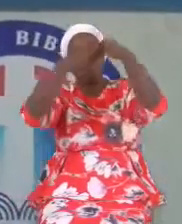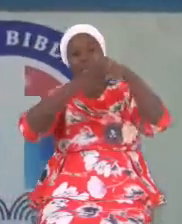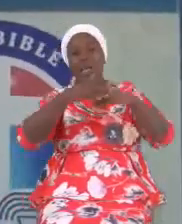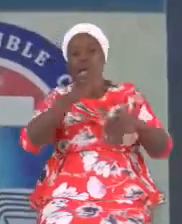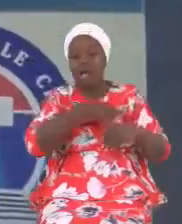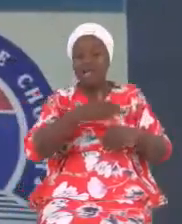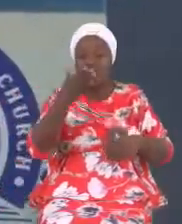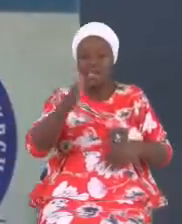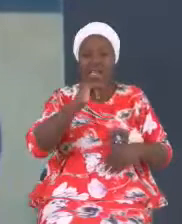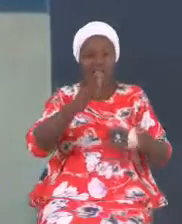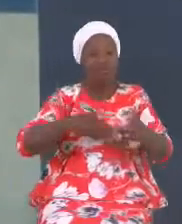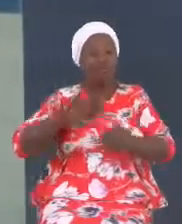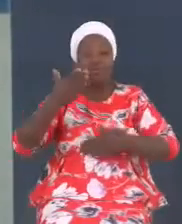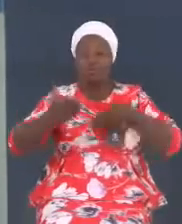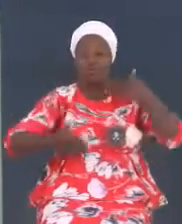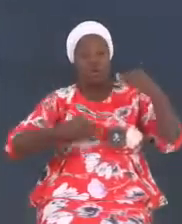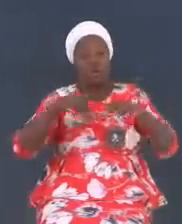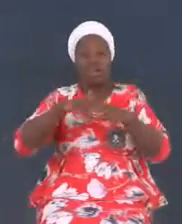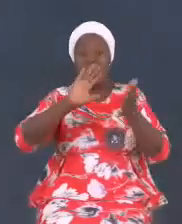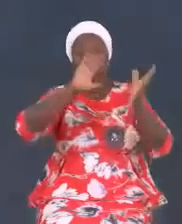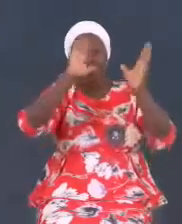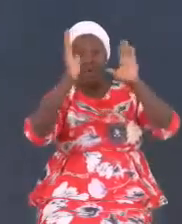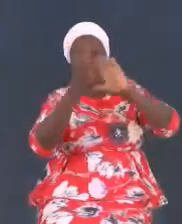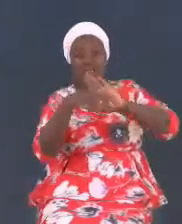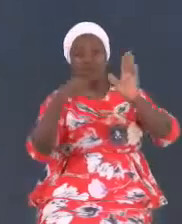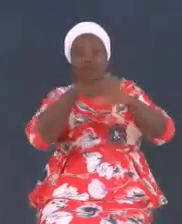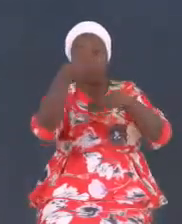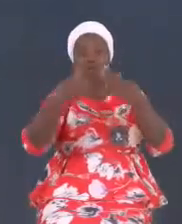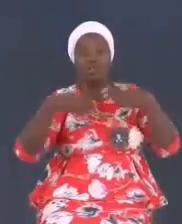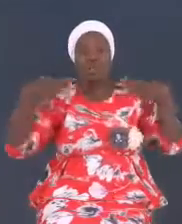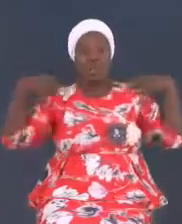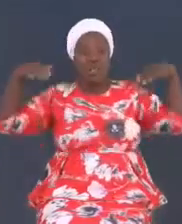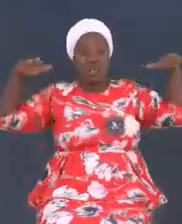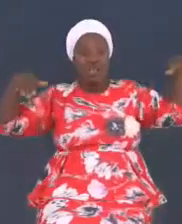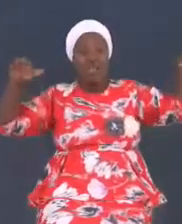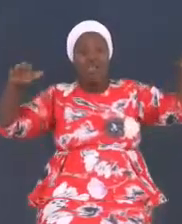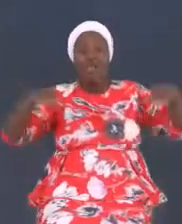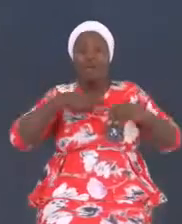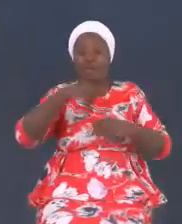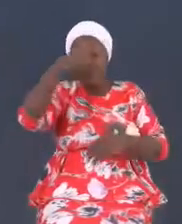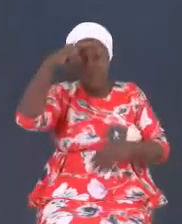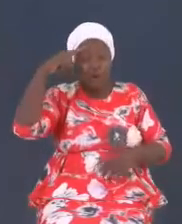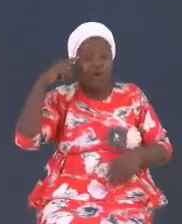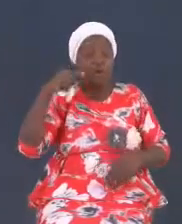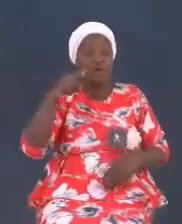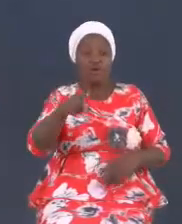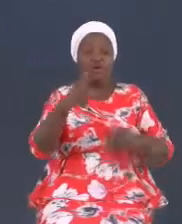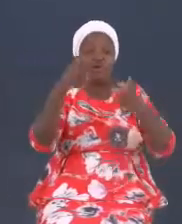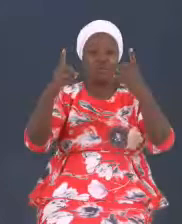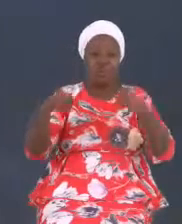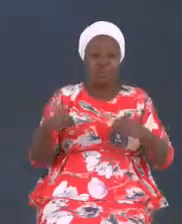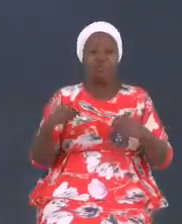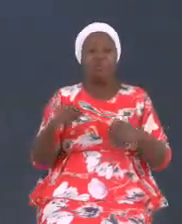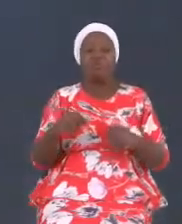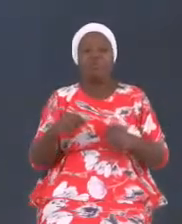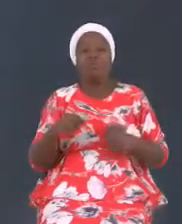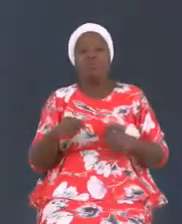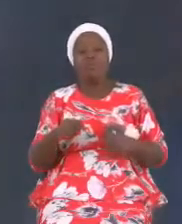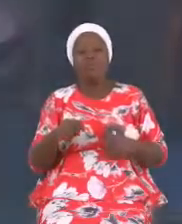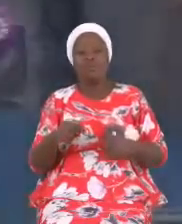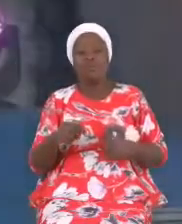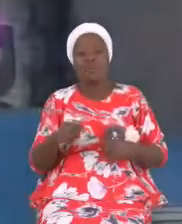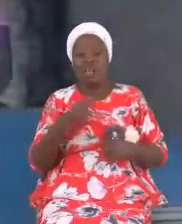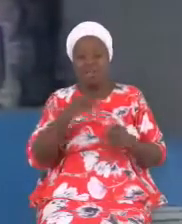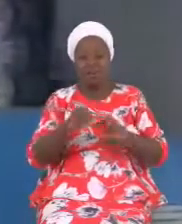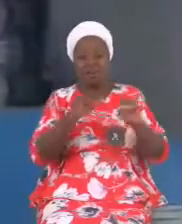is joy in the presence of all the angels because you come. And then put shoes on his